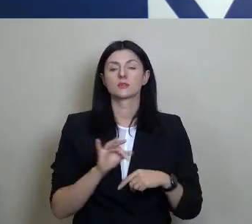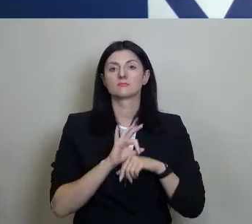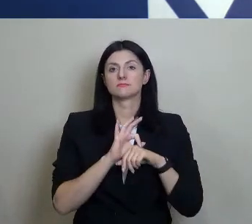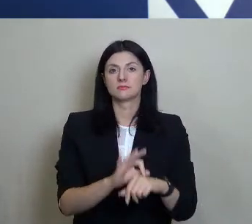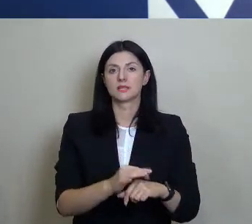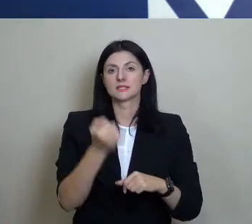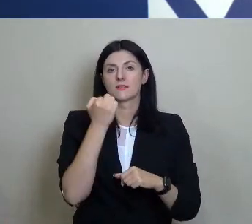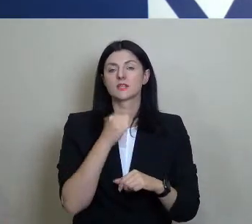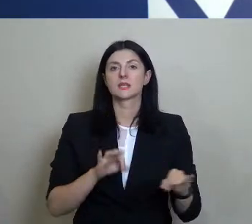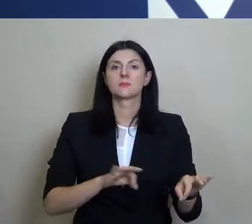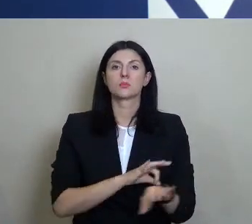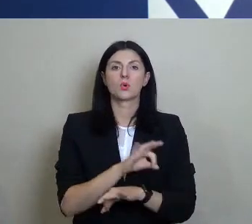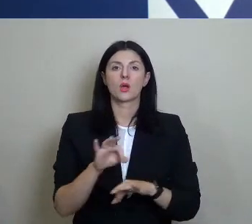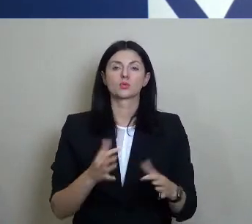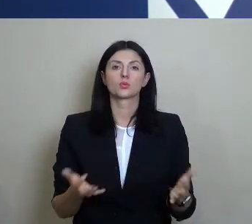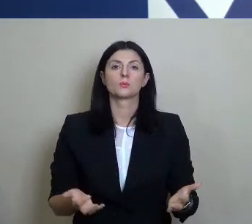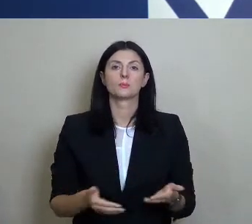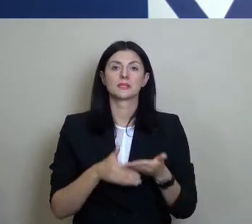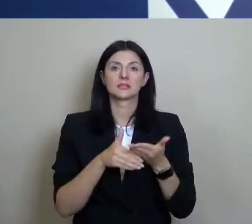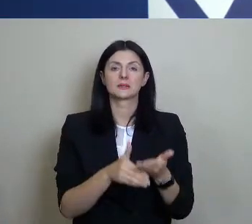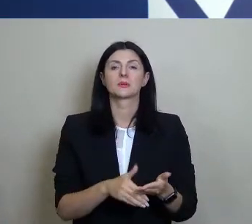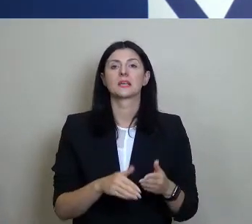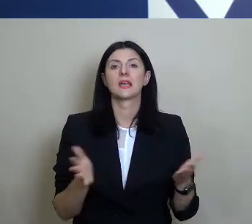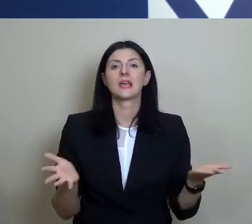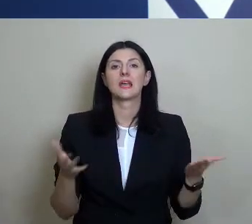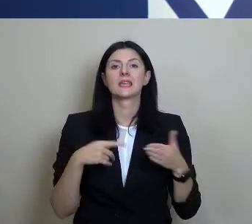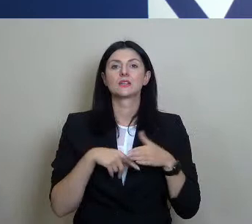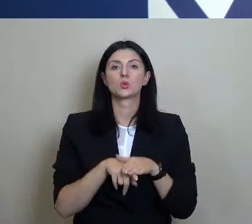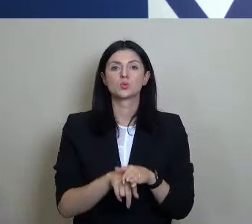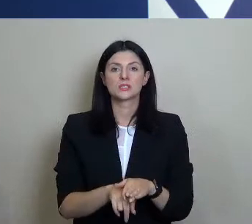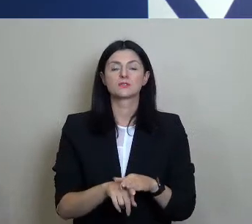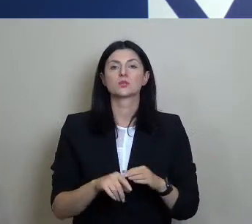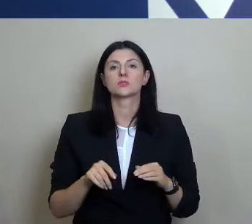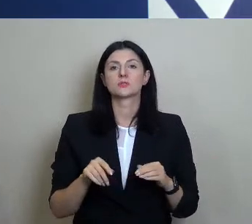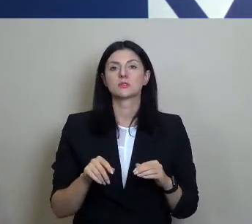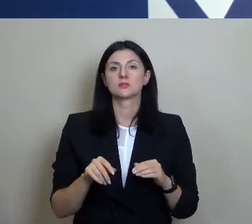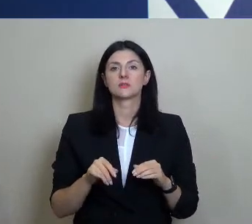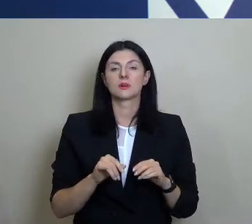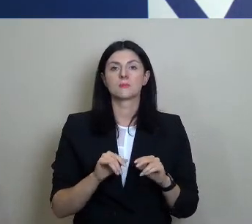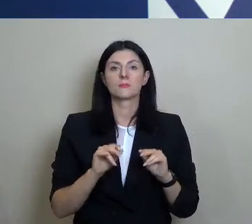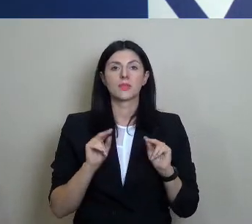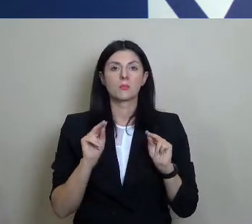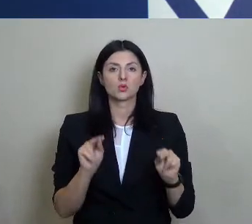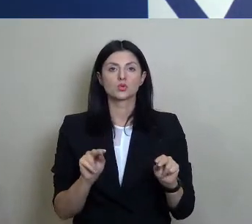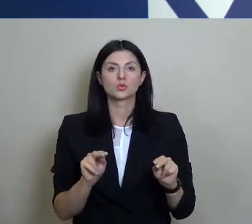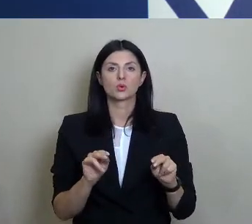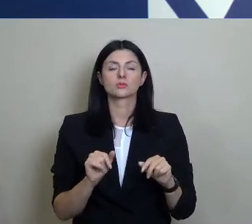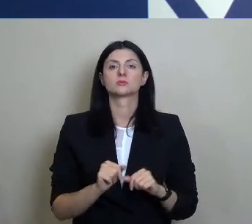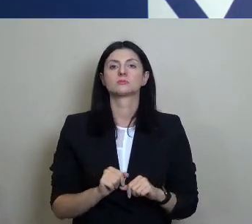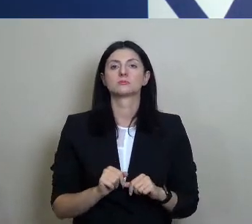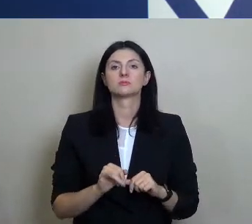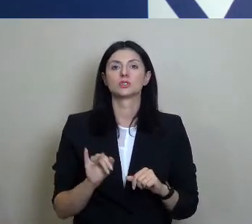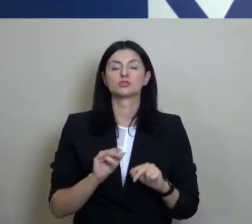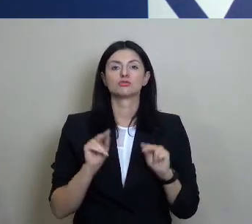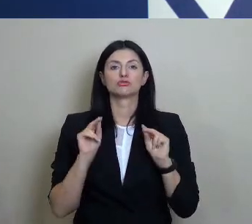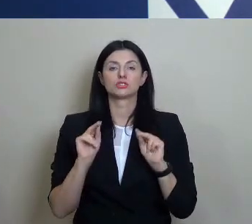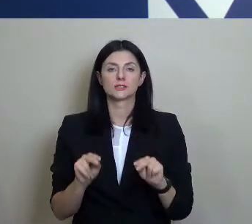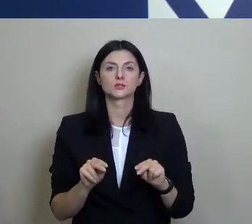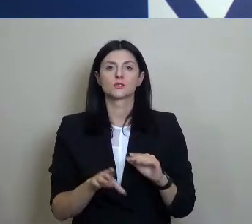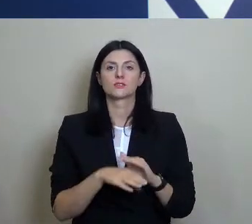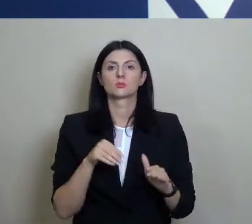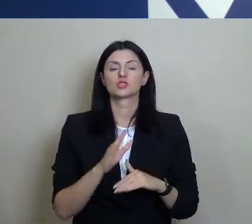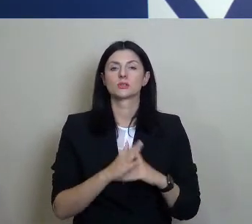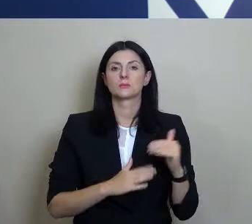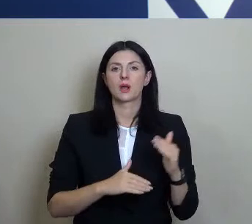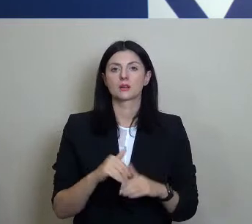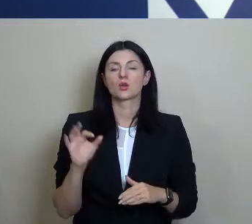of webinars is organized and it takes place thanks to the project of supporting inclusiveness,